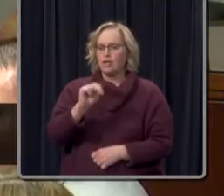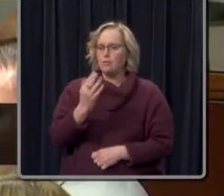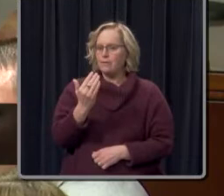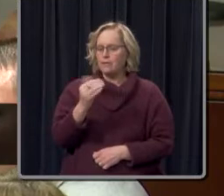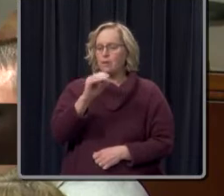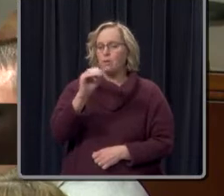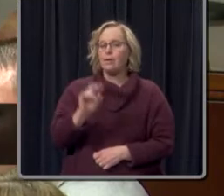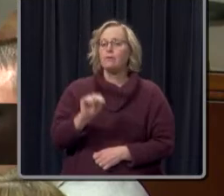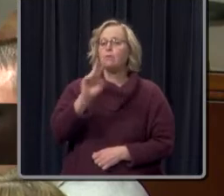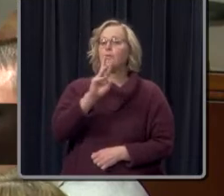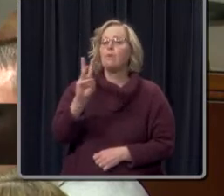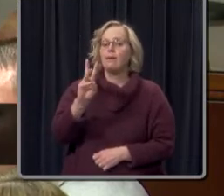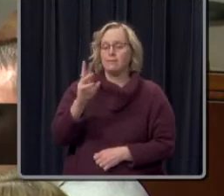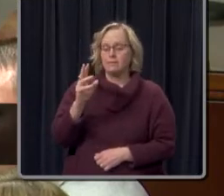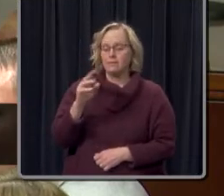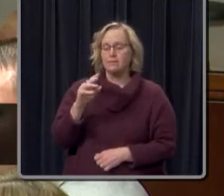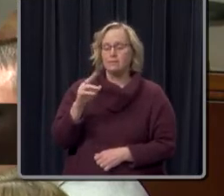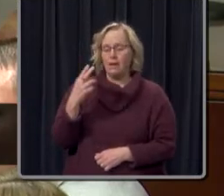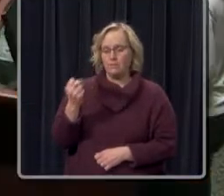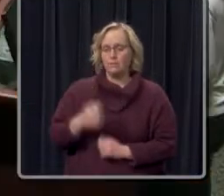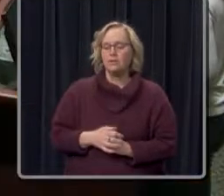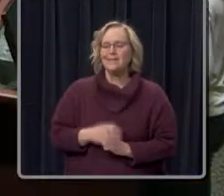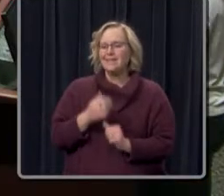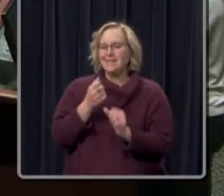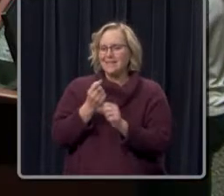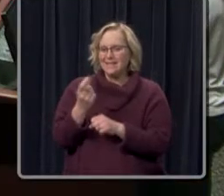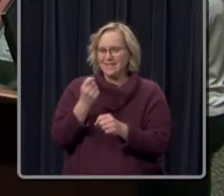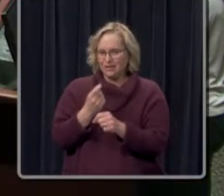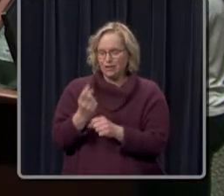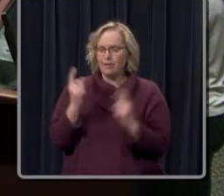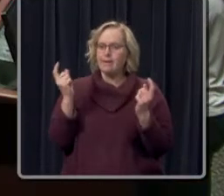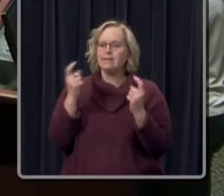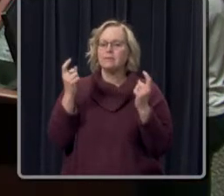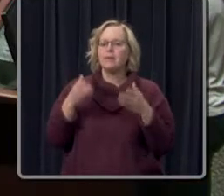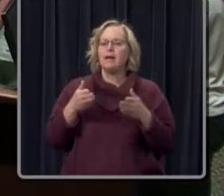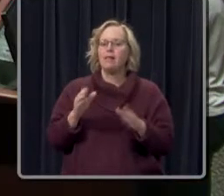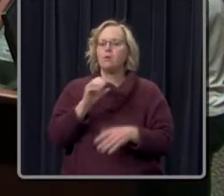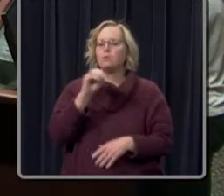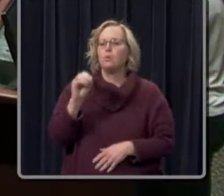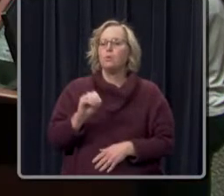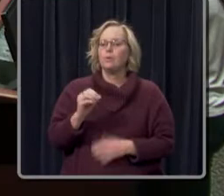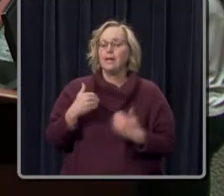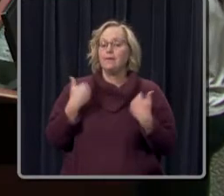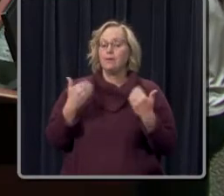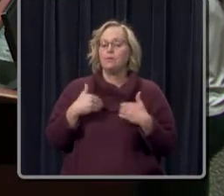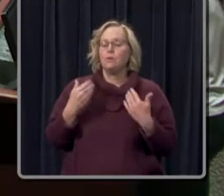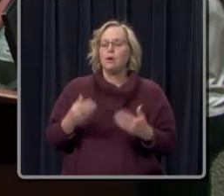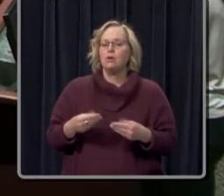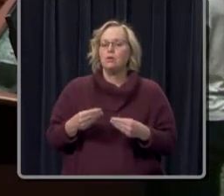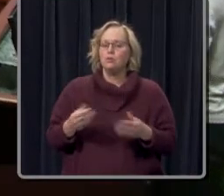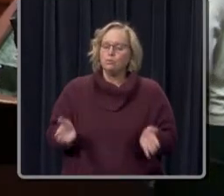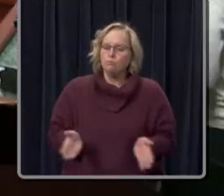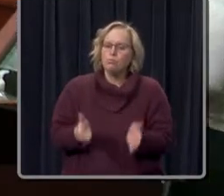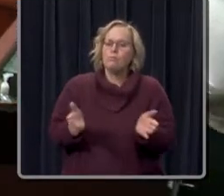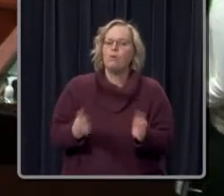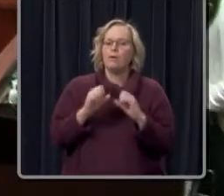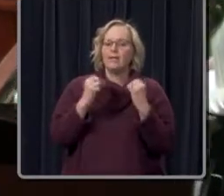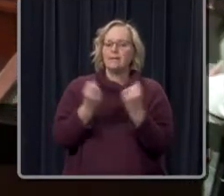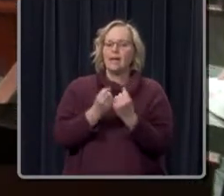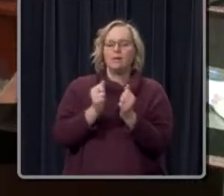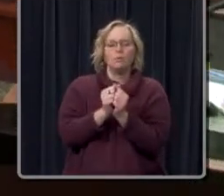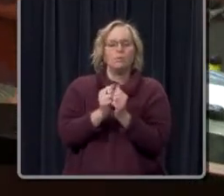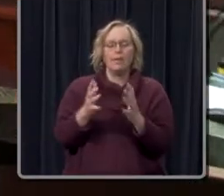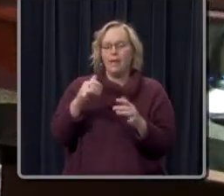Olathe Northwest High School. Each year, the celebration enables Olathe youth to promote a society free of bullying, discrimination,